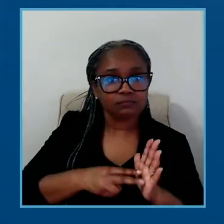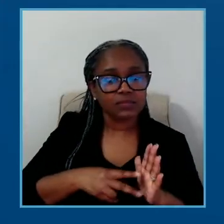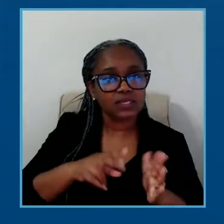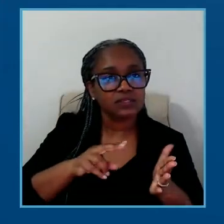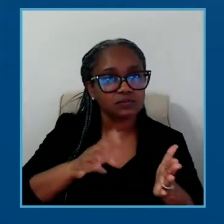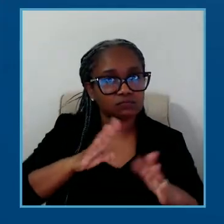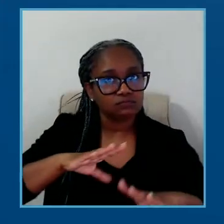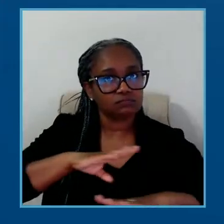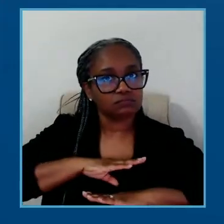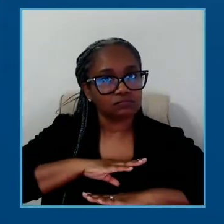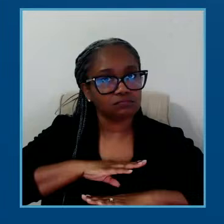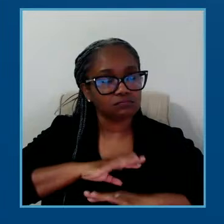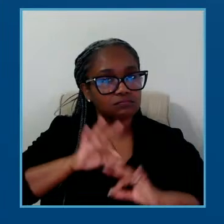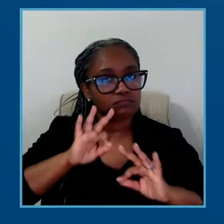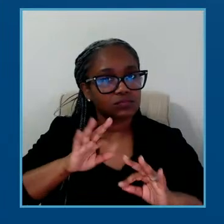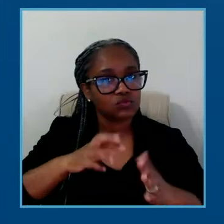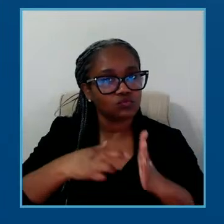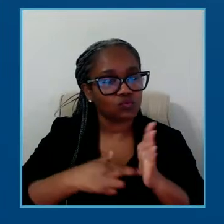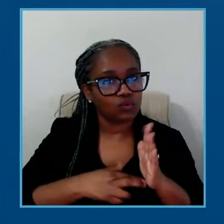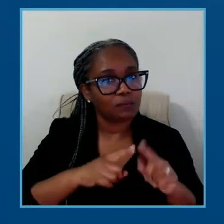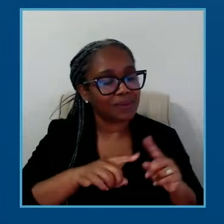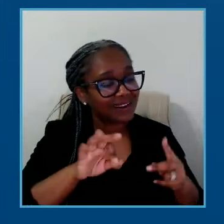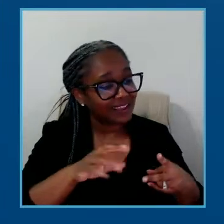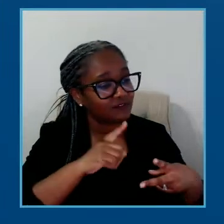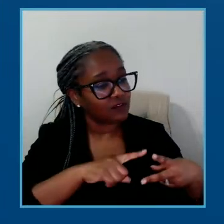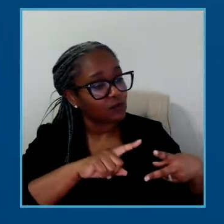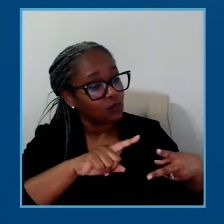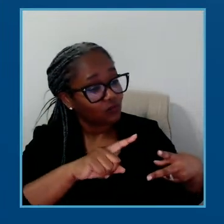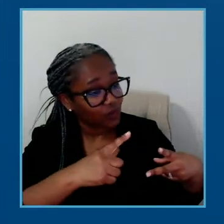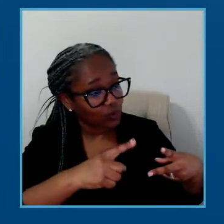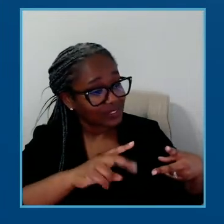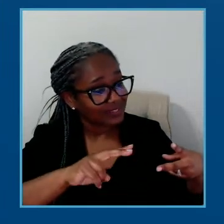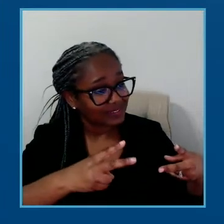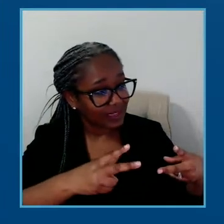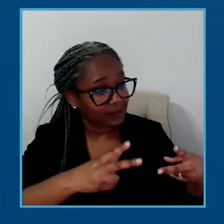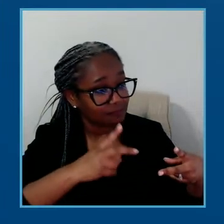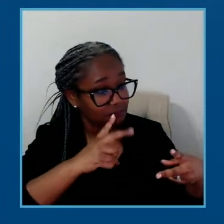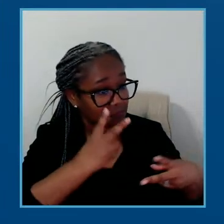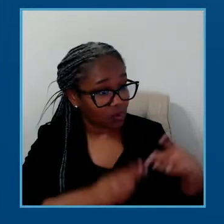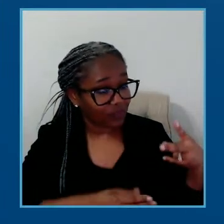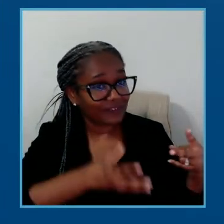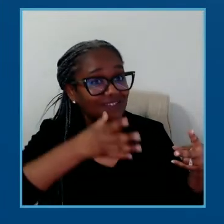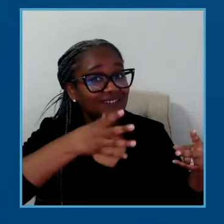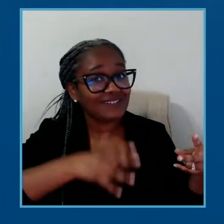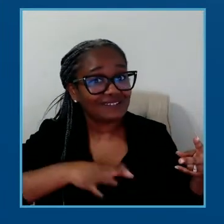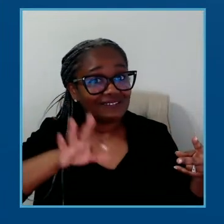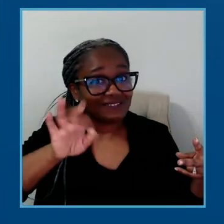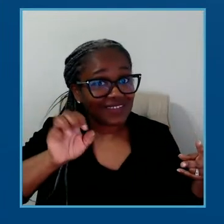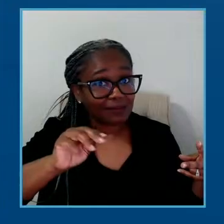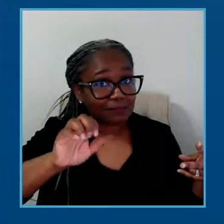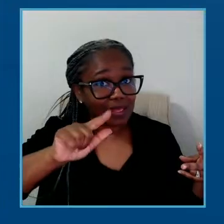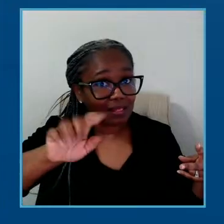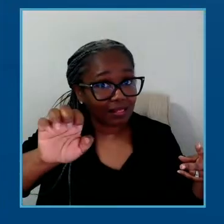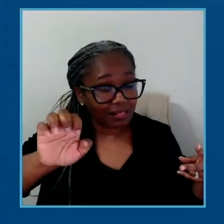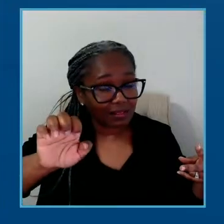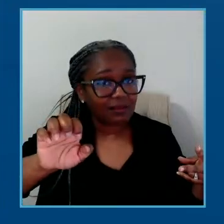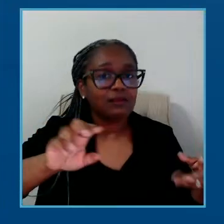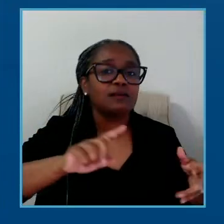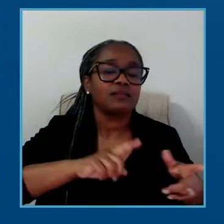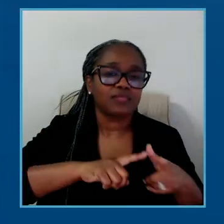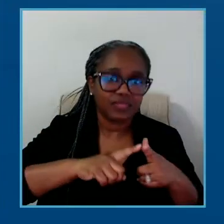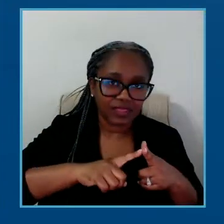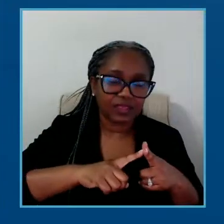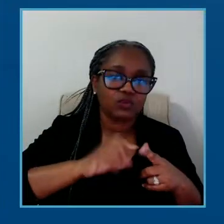are female, then in that case, the chair should announce that the charter's rules on